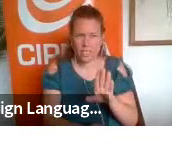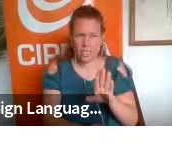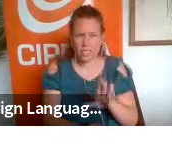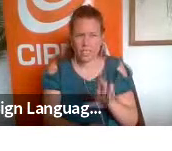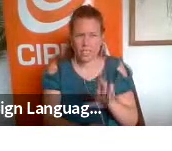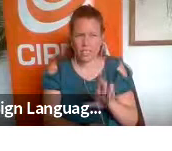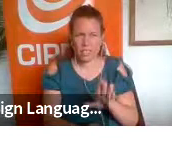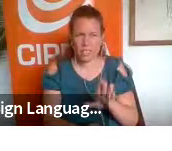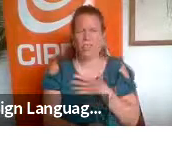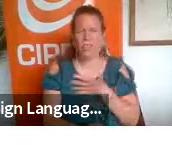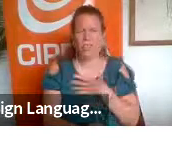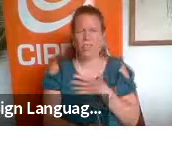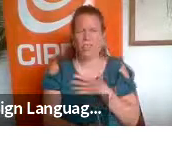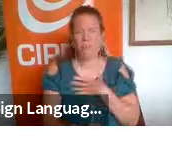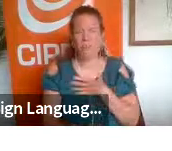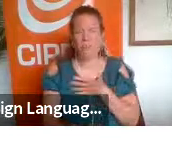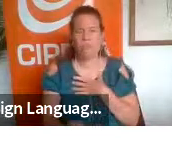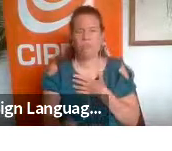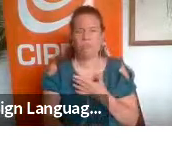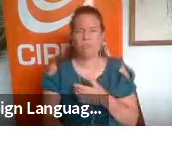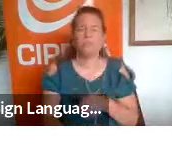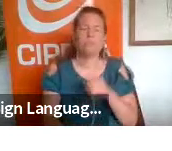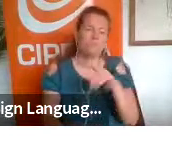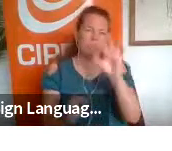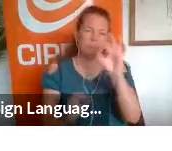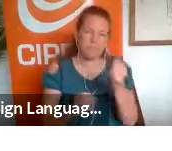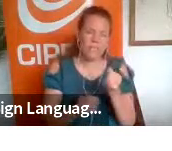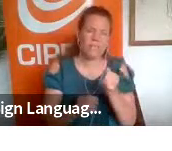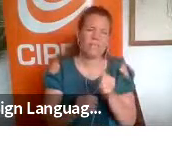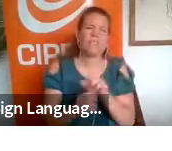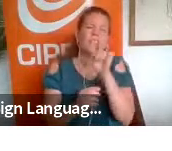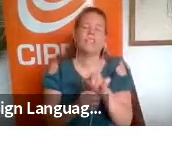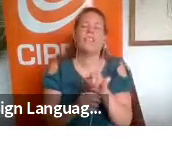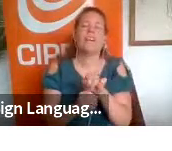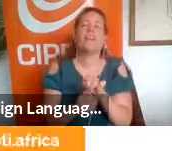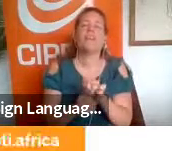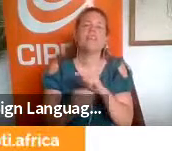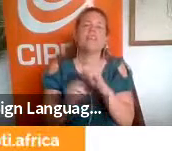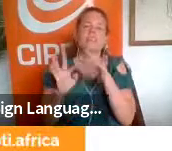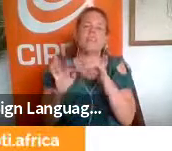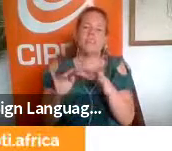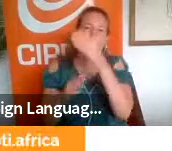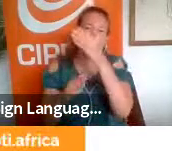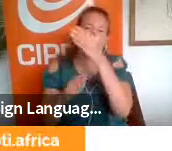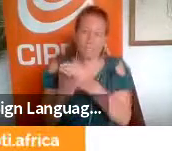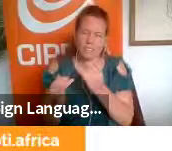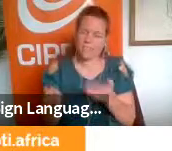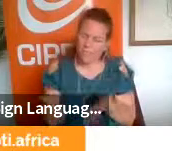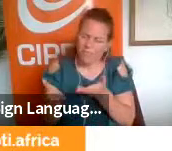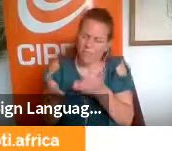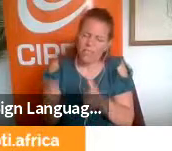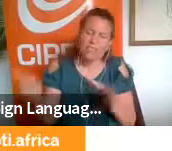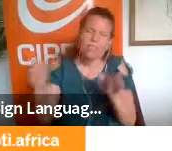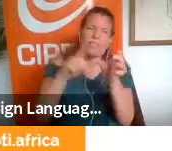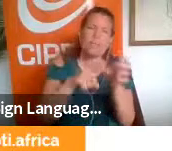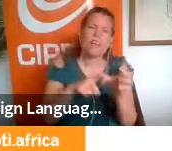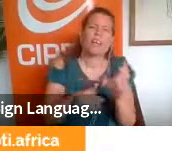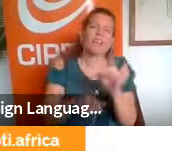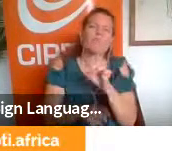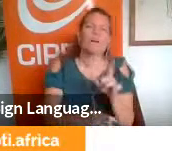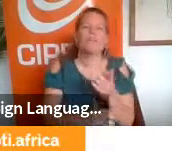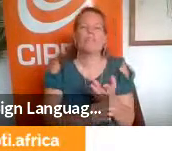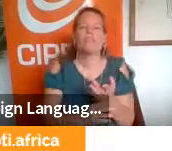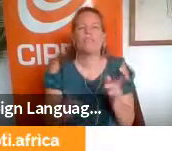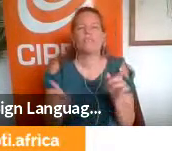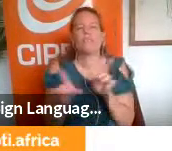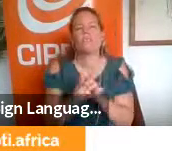them or at least access them in the chat section. I would encourage you to sign up. But also just to briefly look at some of